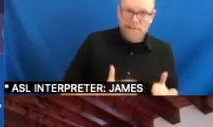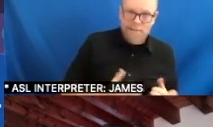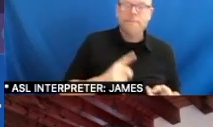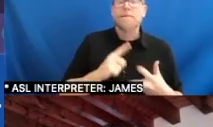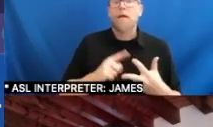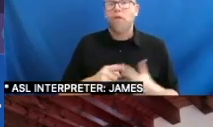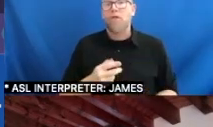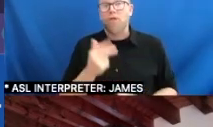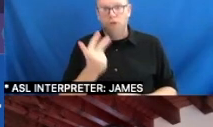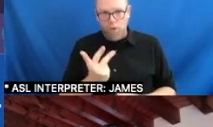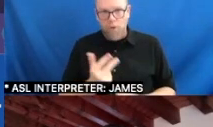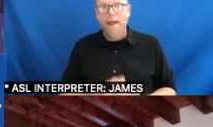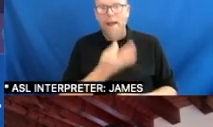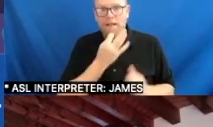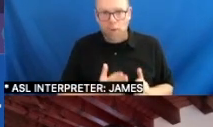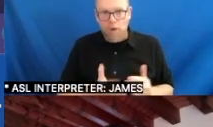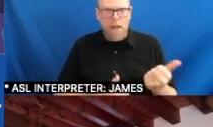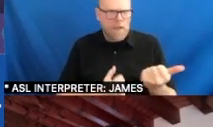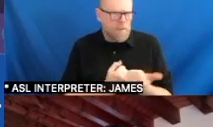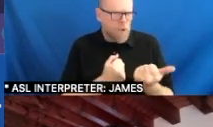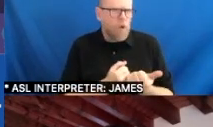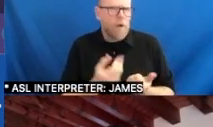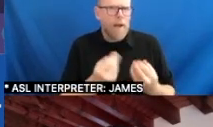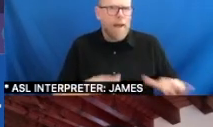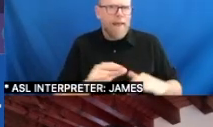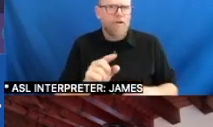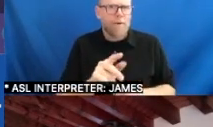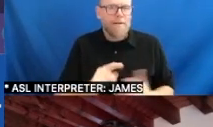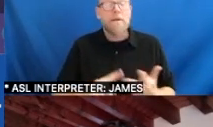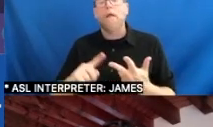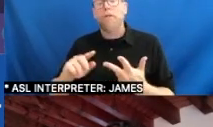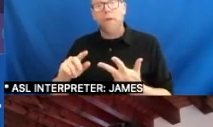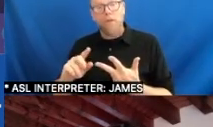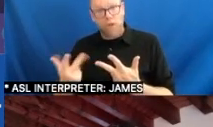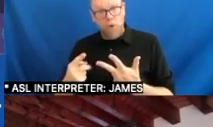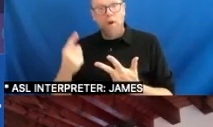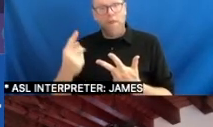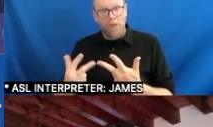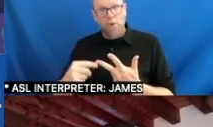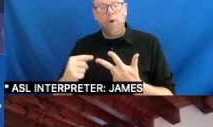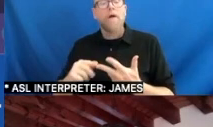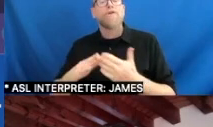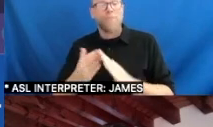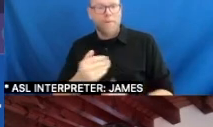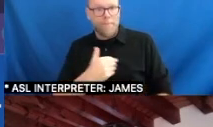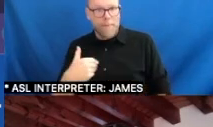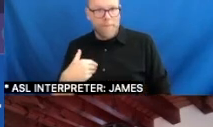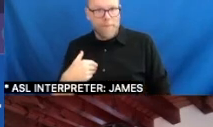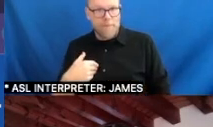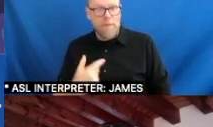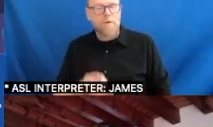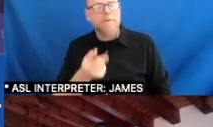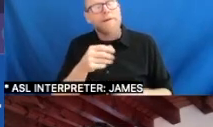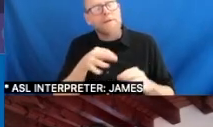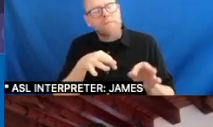helpful to the land trust, and a third are community members. So that is a little bit about community